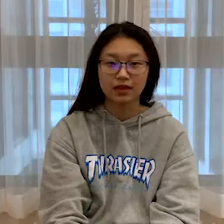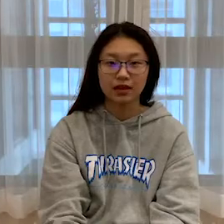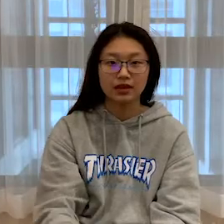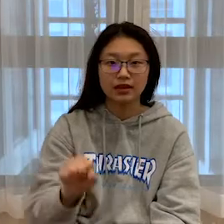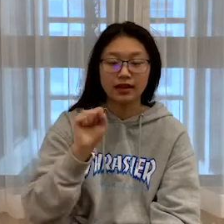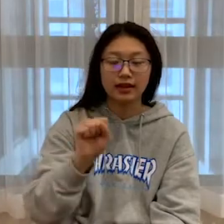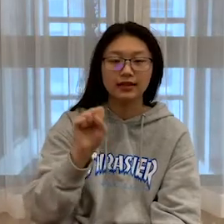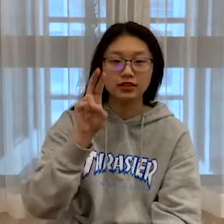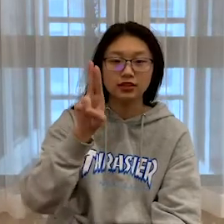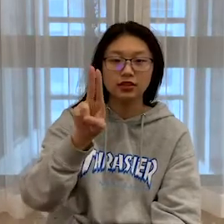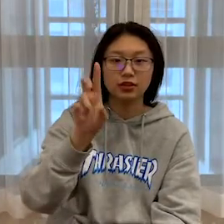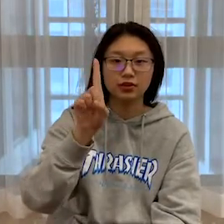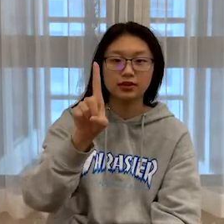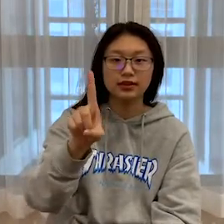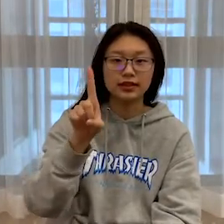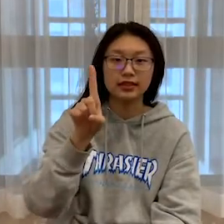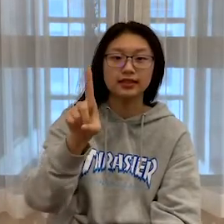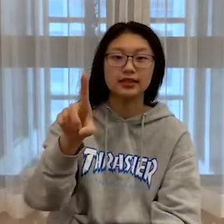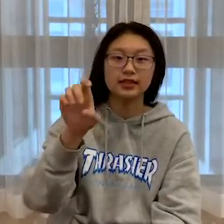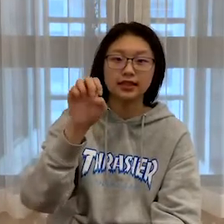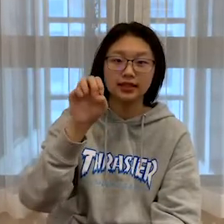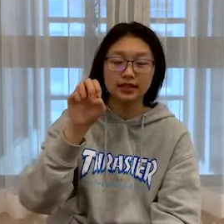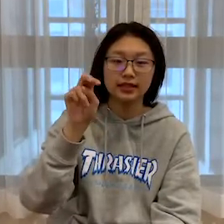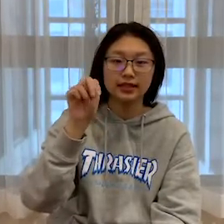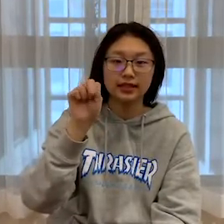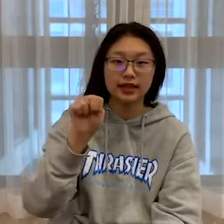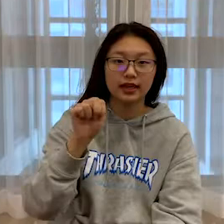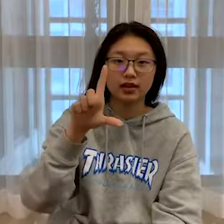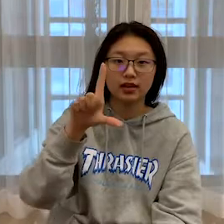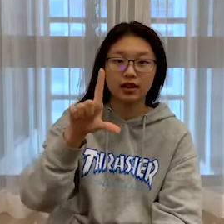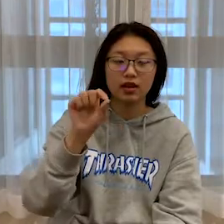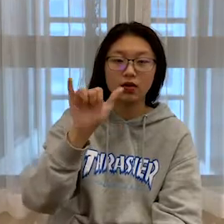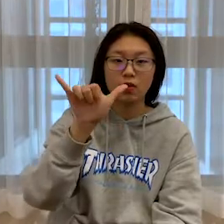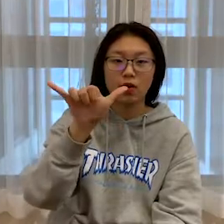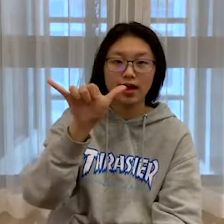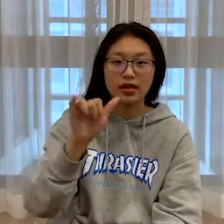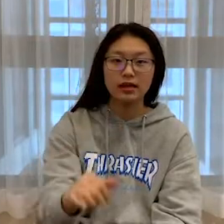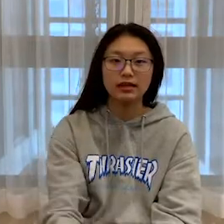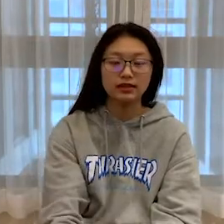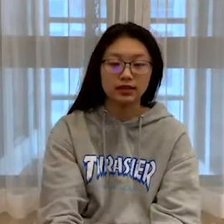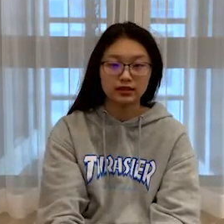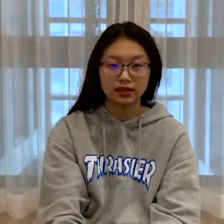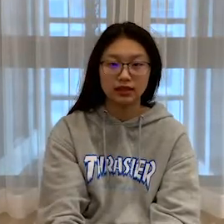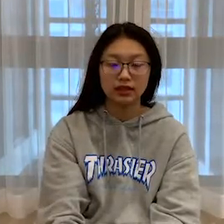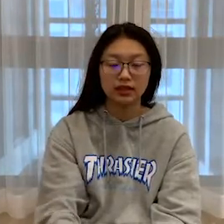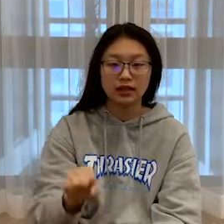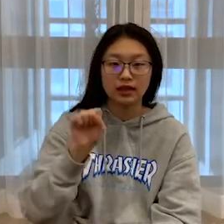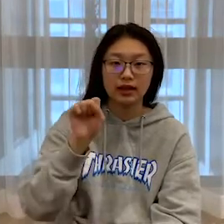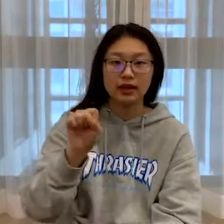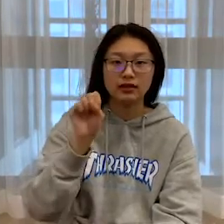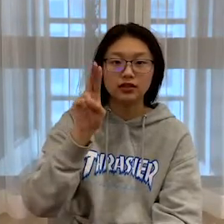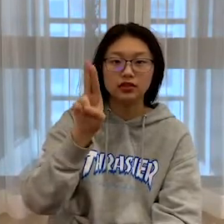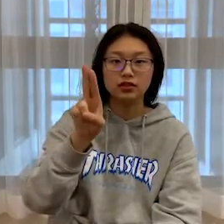His character is pronounced as Hu, and it has two meanings. The first one